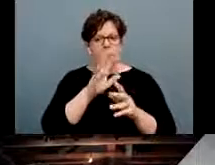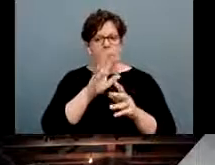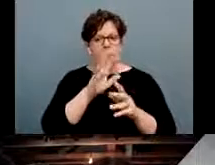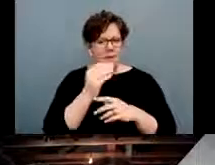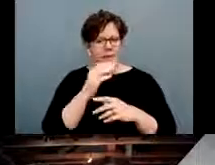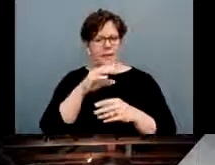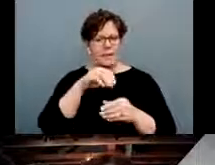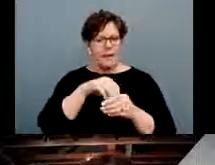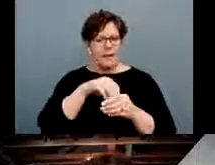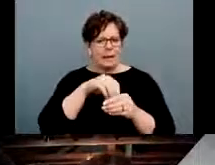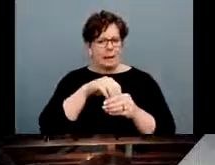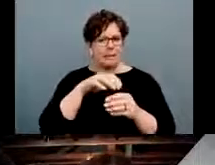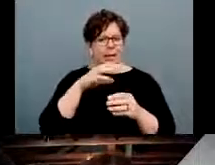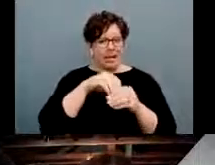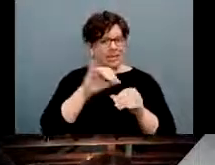with.